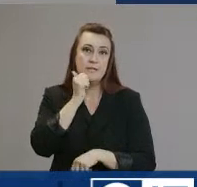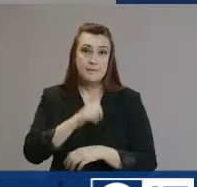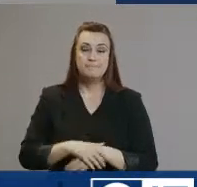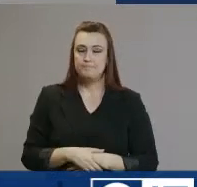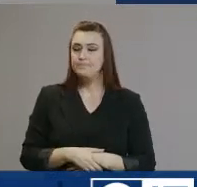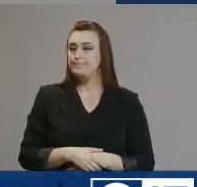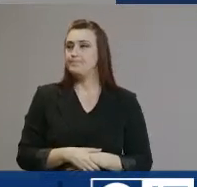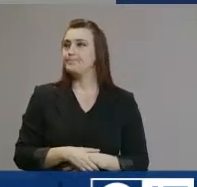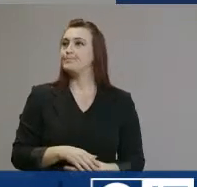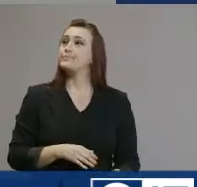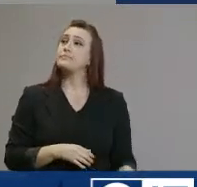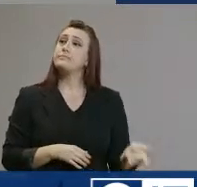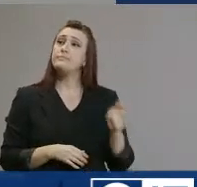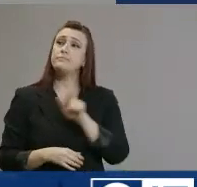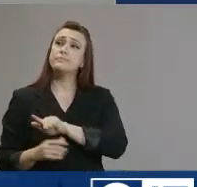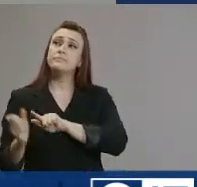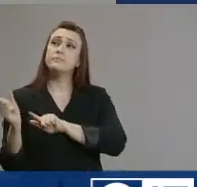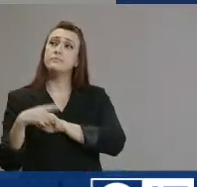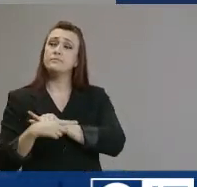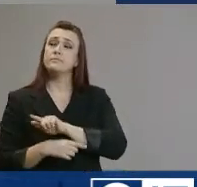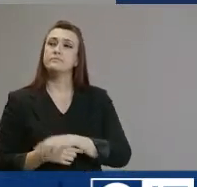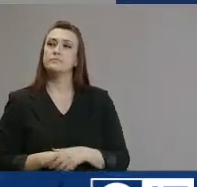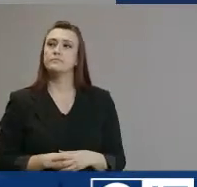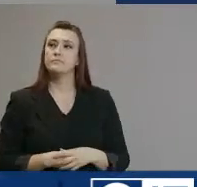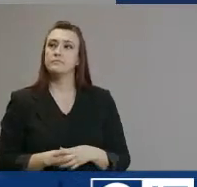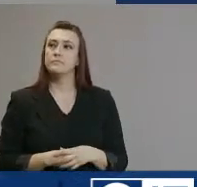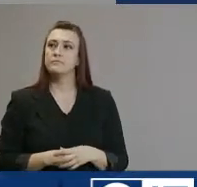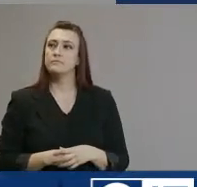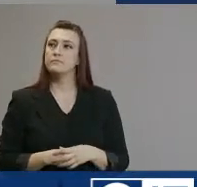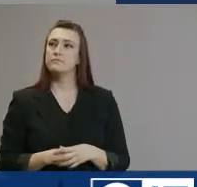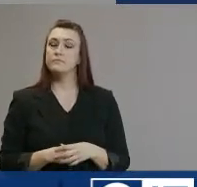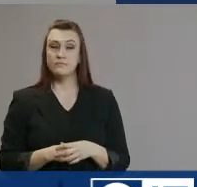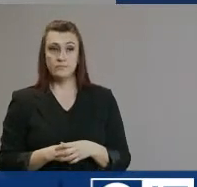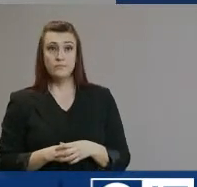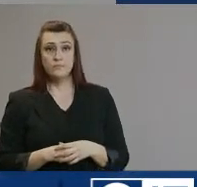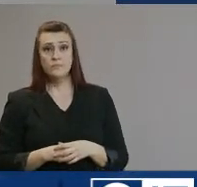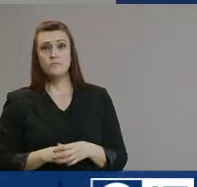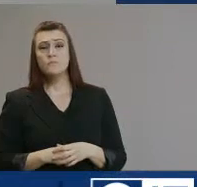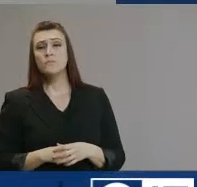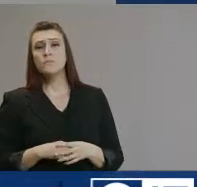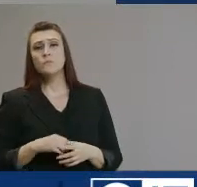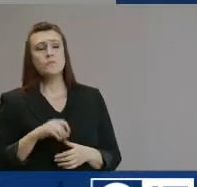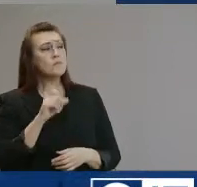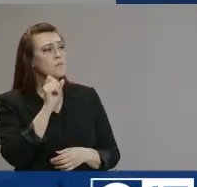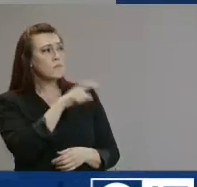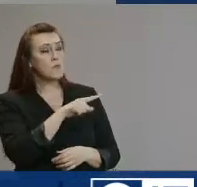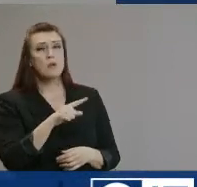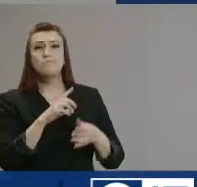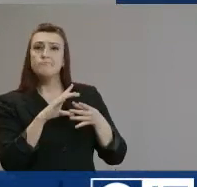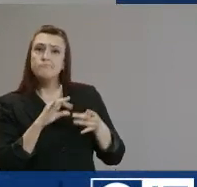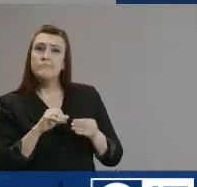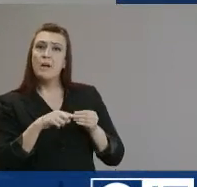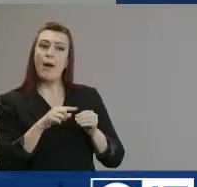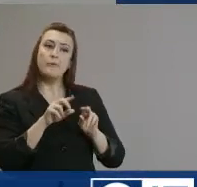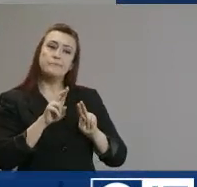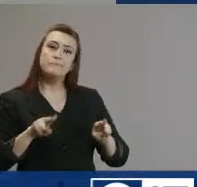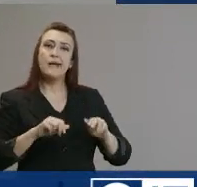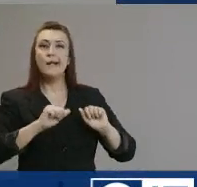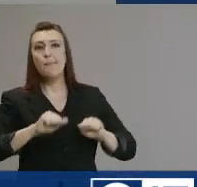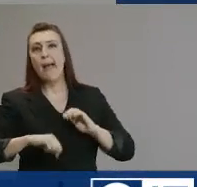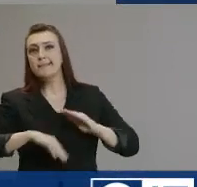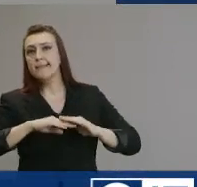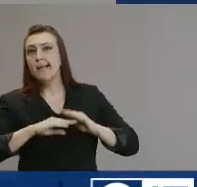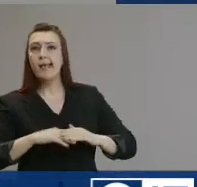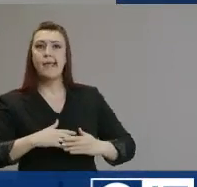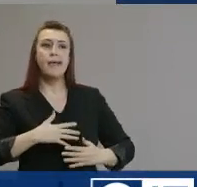Come on down. Yeah, Governor, you spoke a lot about capacity, ventilators, tests, those kinds of things,